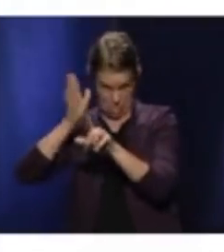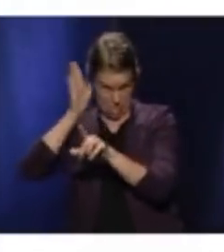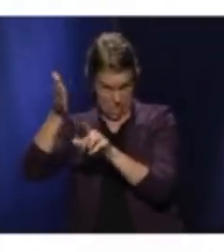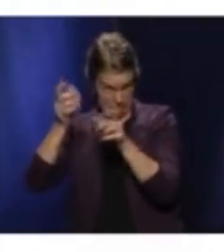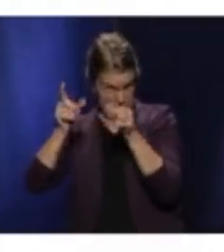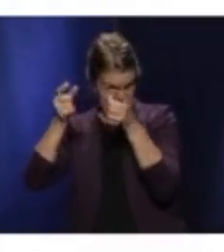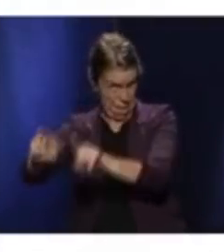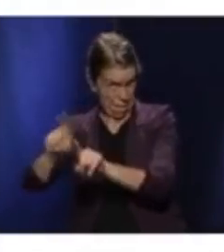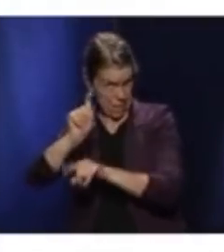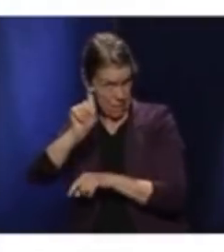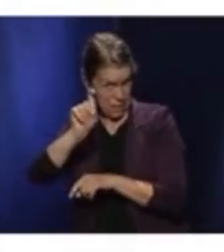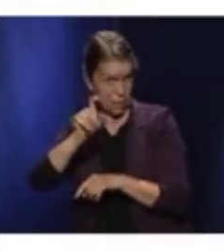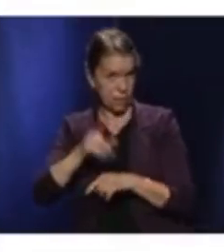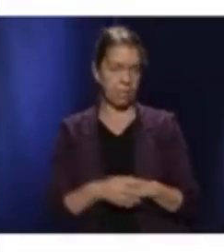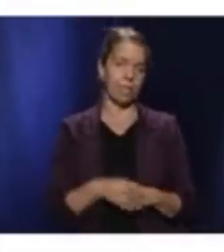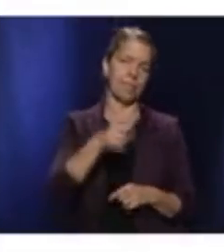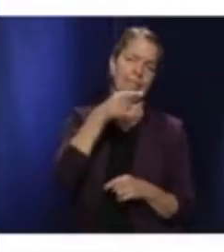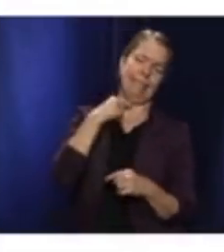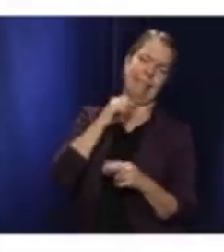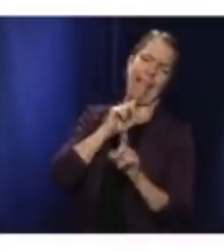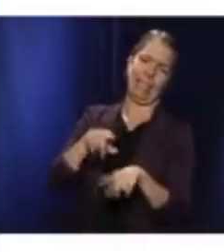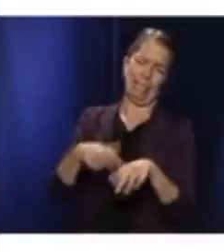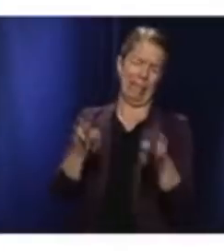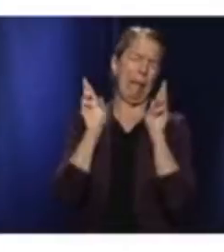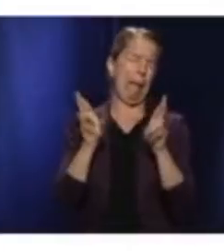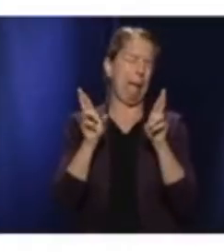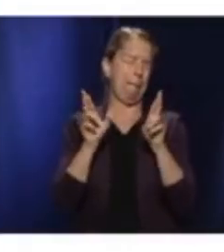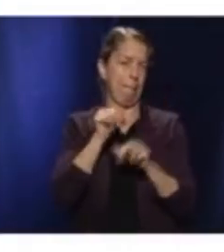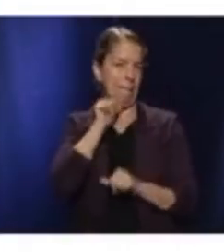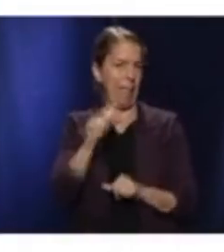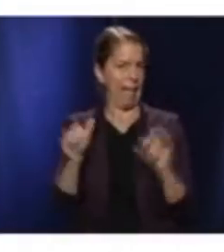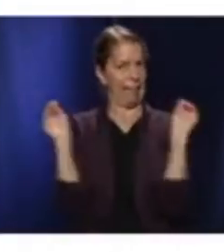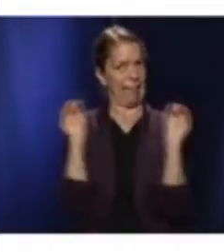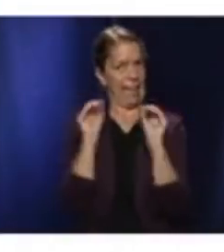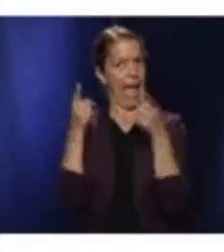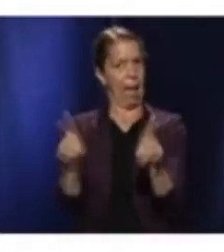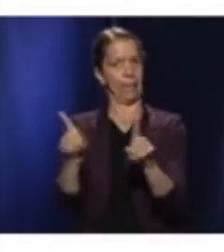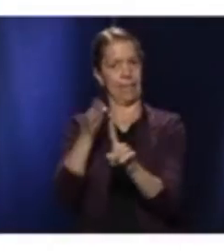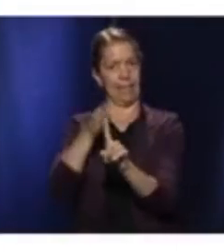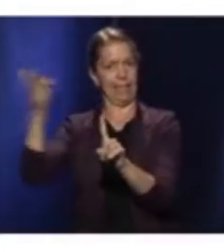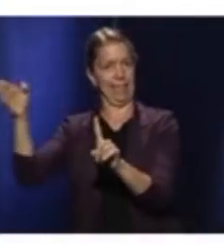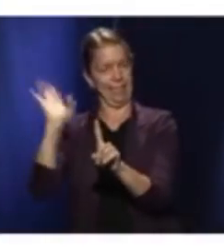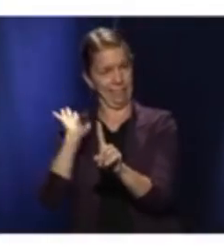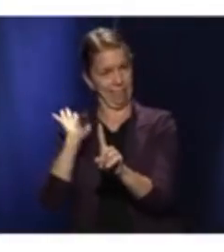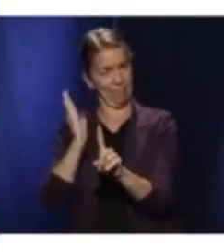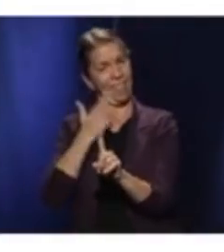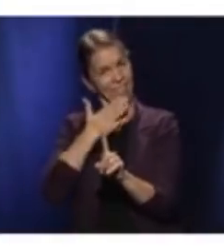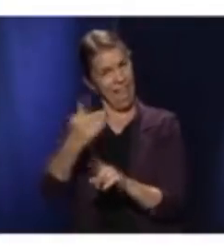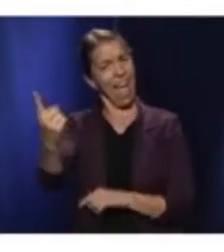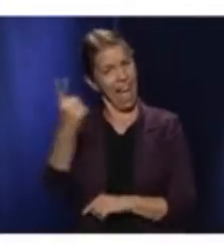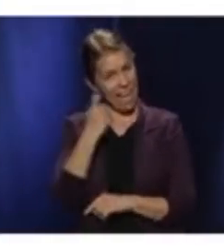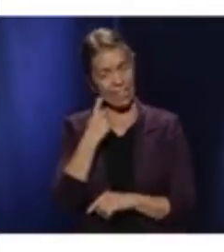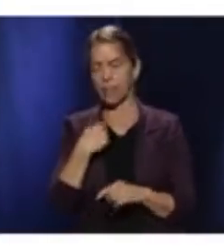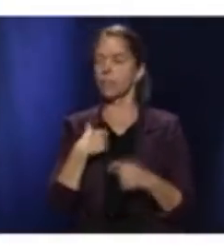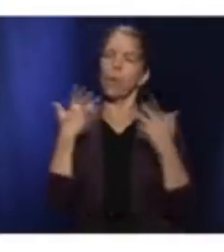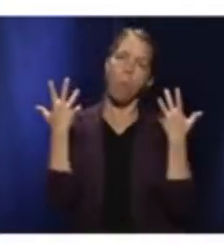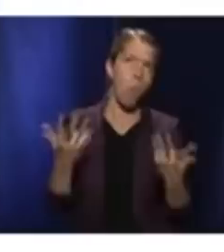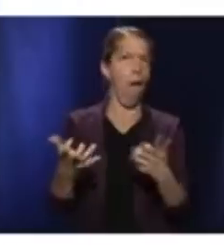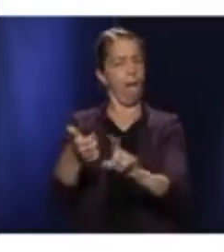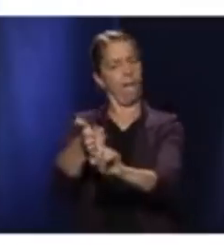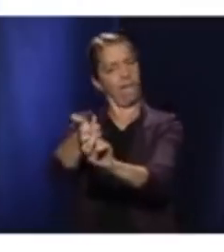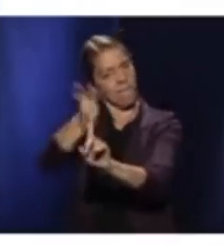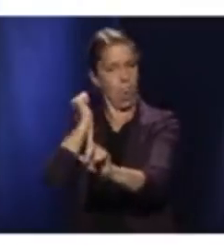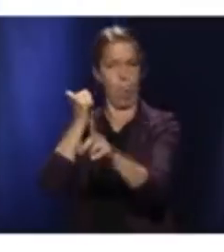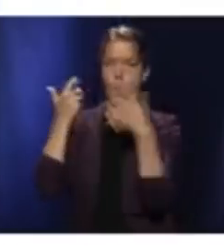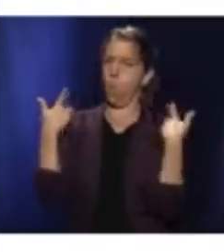not. That's exactly what we're trying to prevent. Thank you for asking that question. That's exactly the reason we're